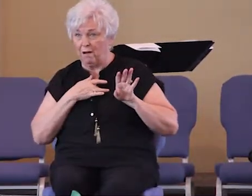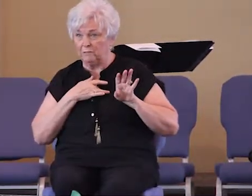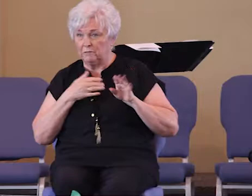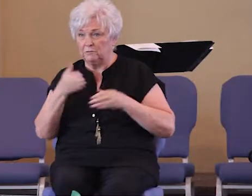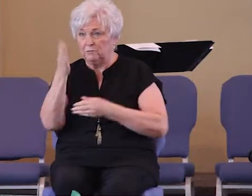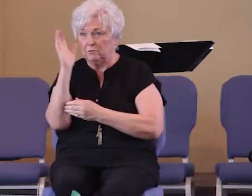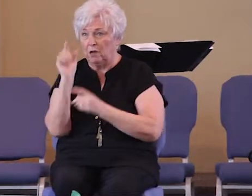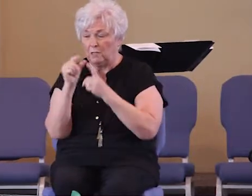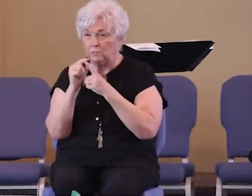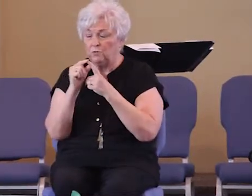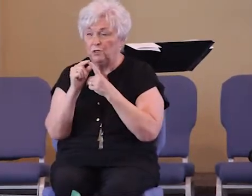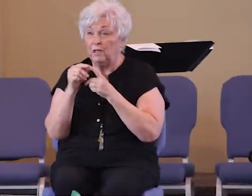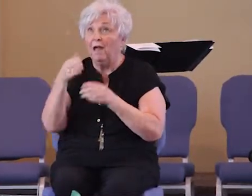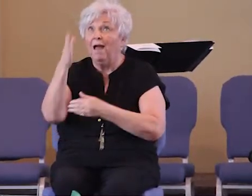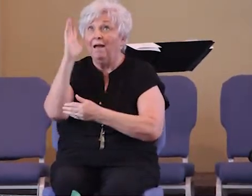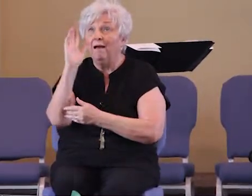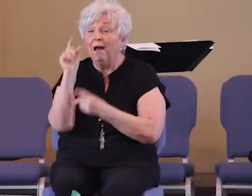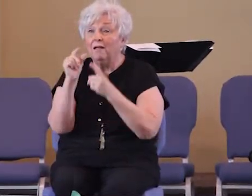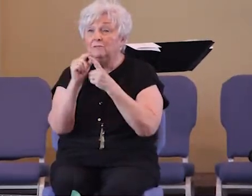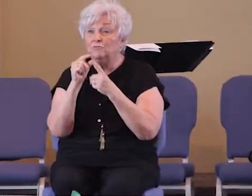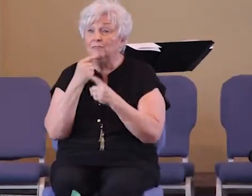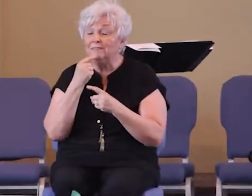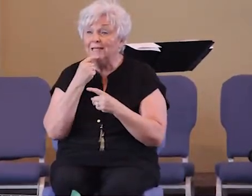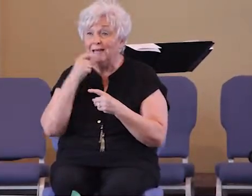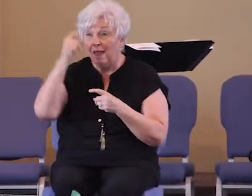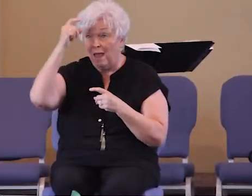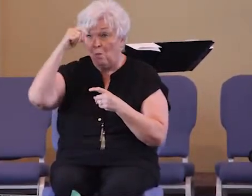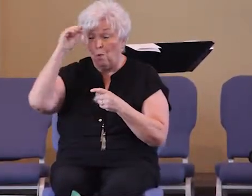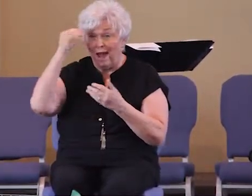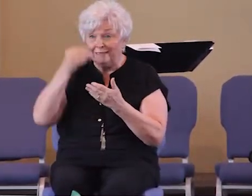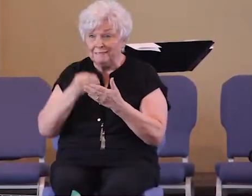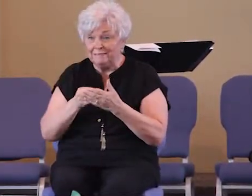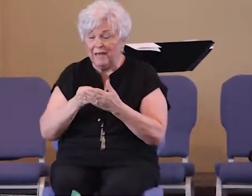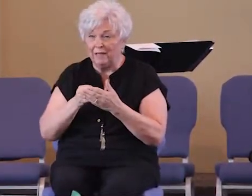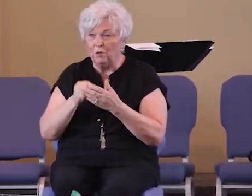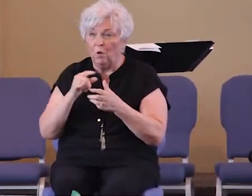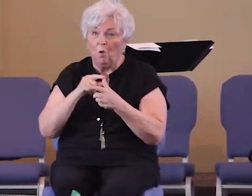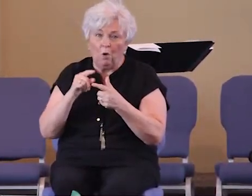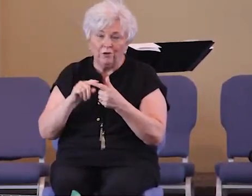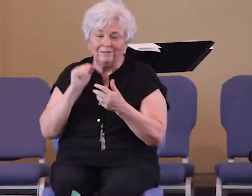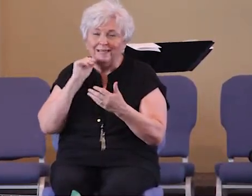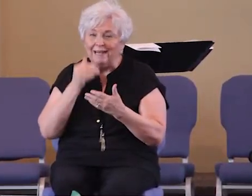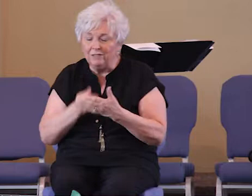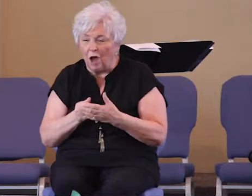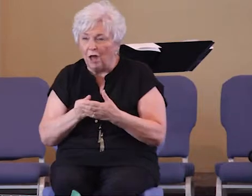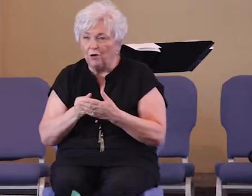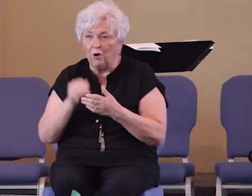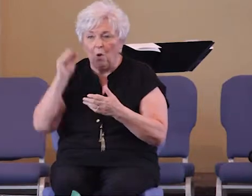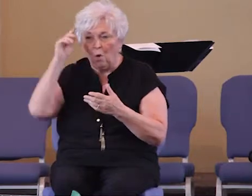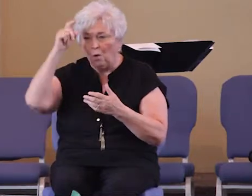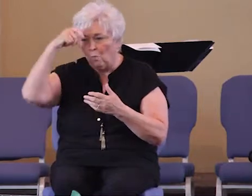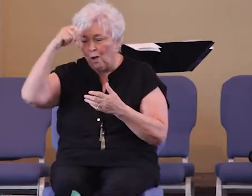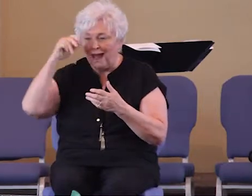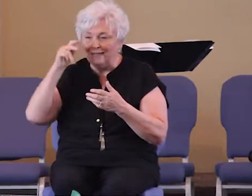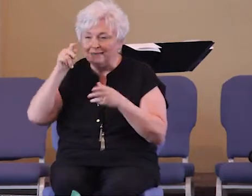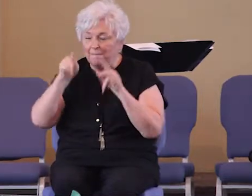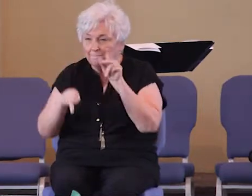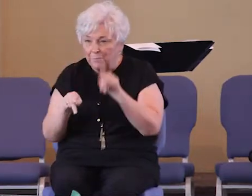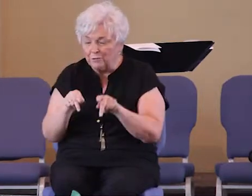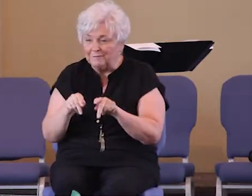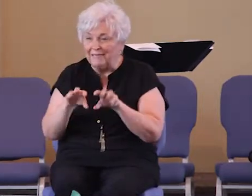God says, a wise son, and you can fit in wise daughter, you can fit in a wise person, accepts